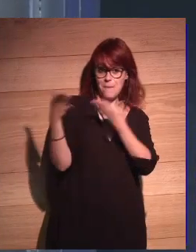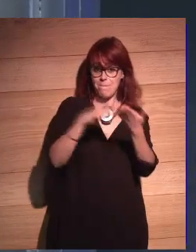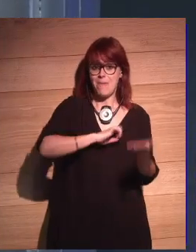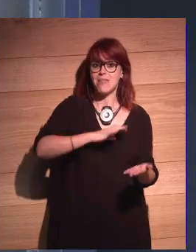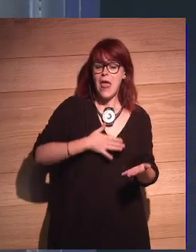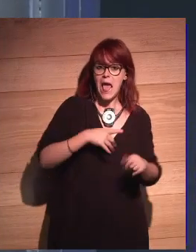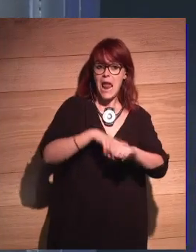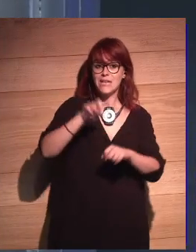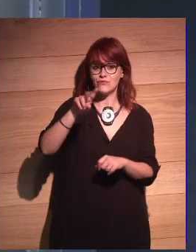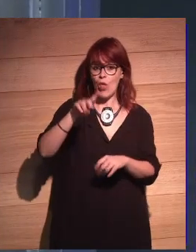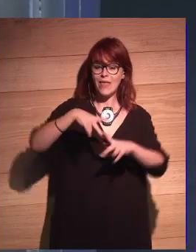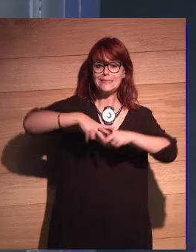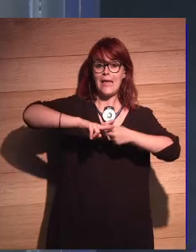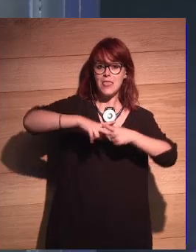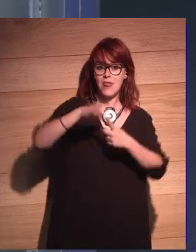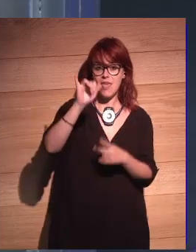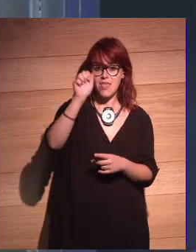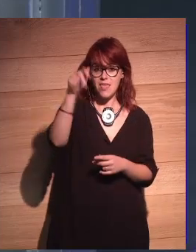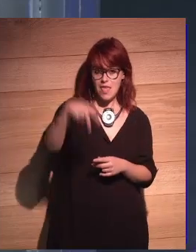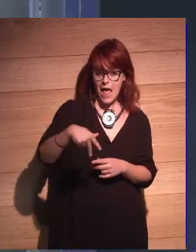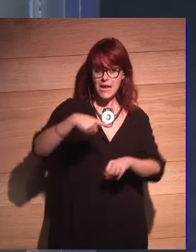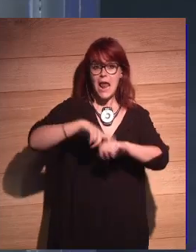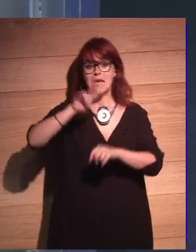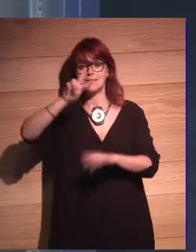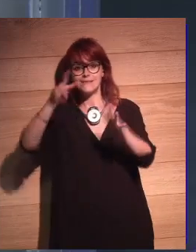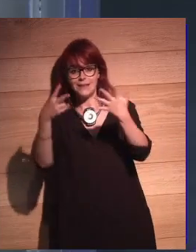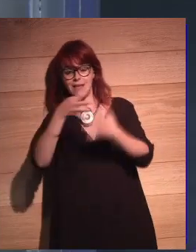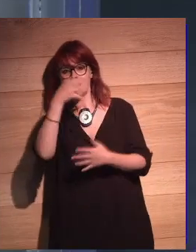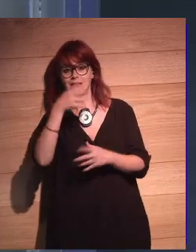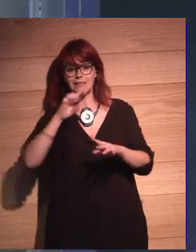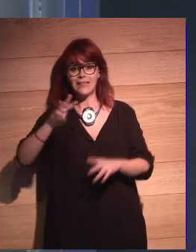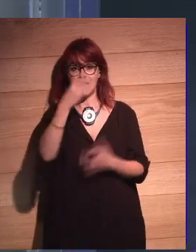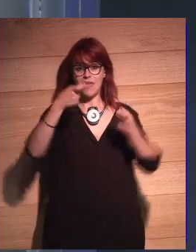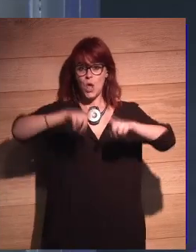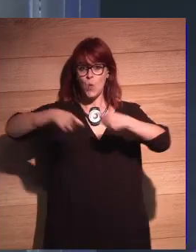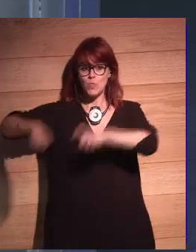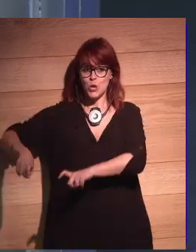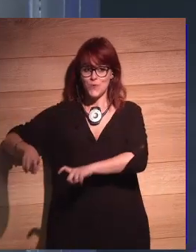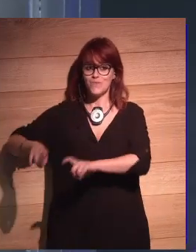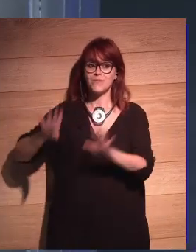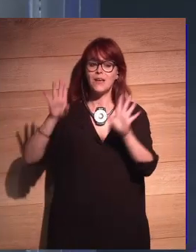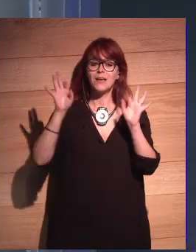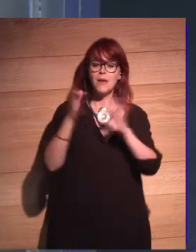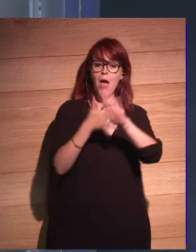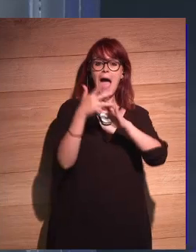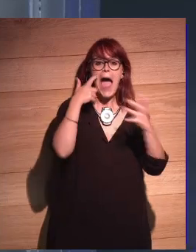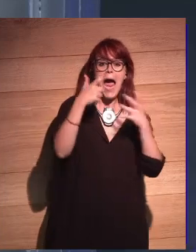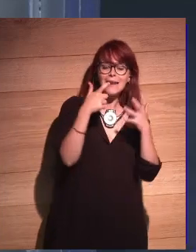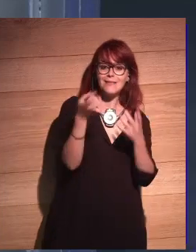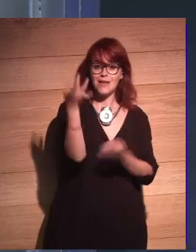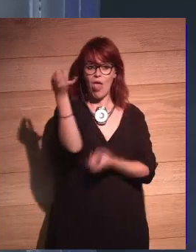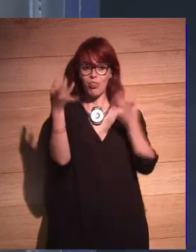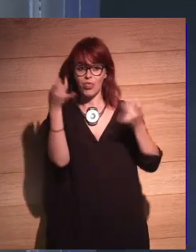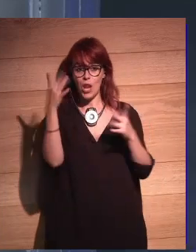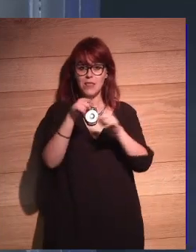this afternoon. So tomorrow at 12 we will have Ian's workshop. At 7 p.m. we'll have the third workshop